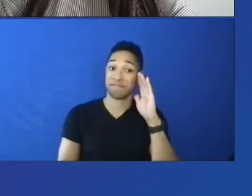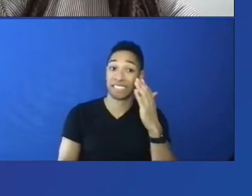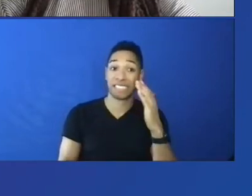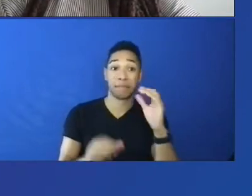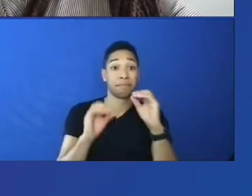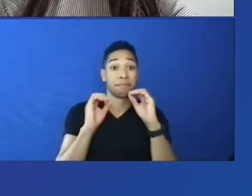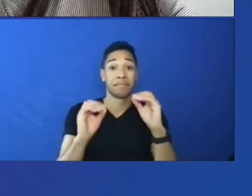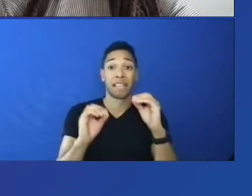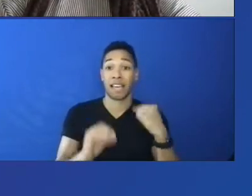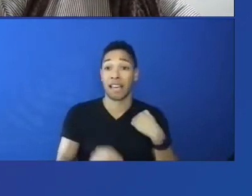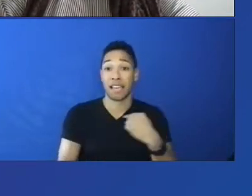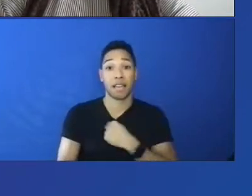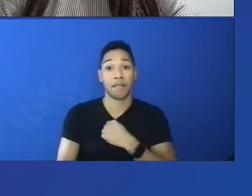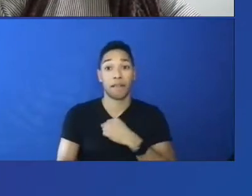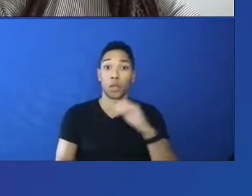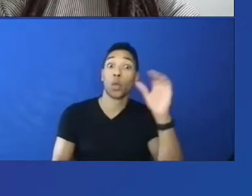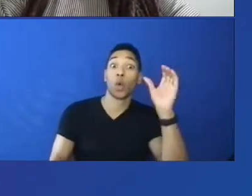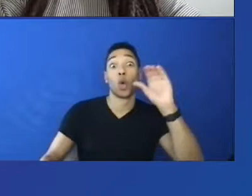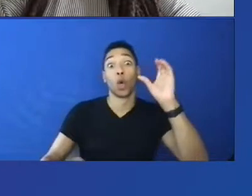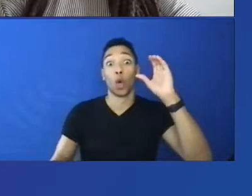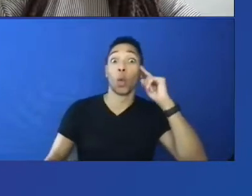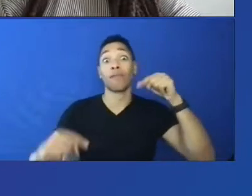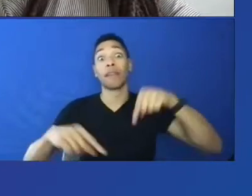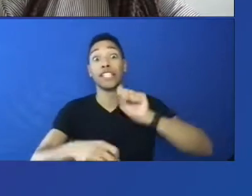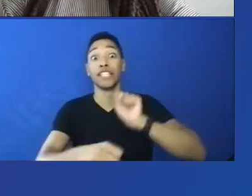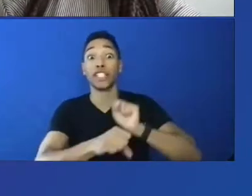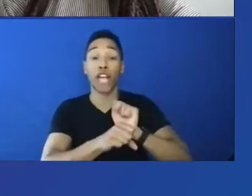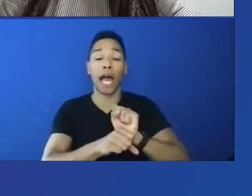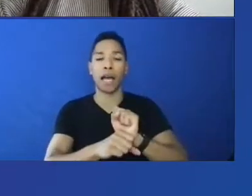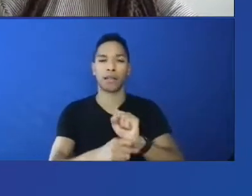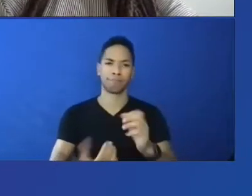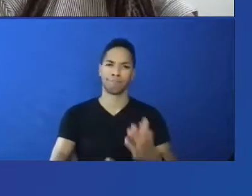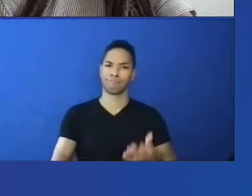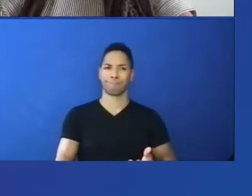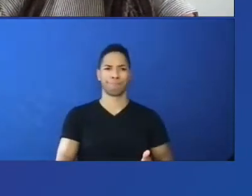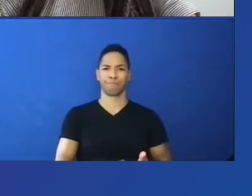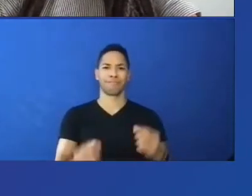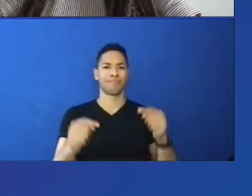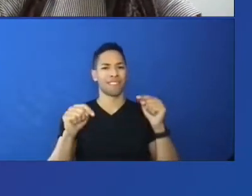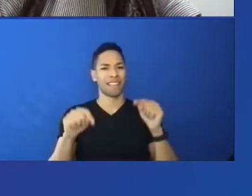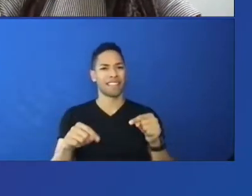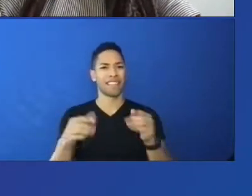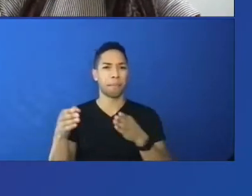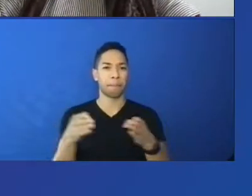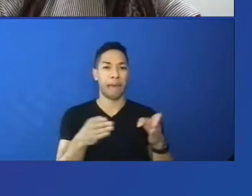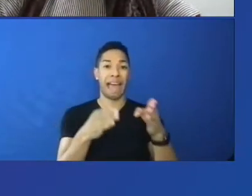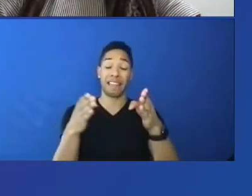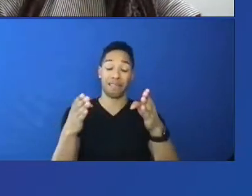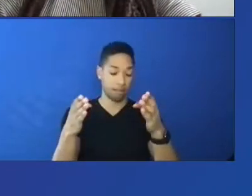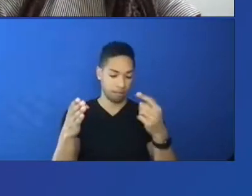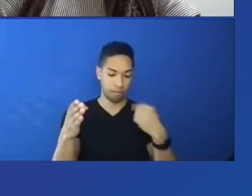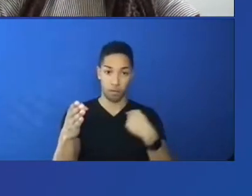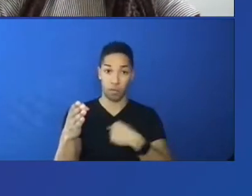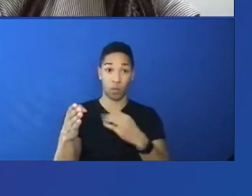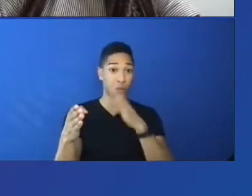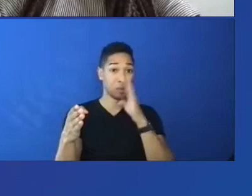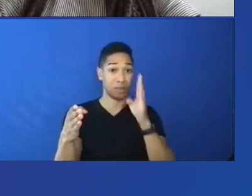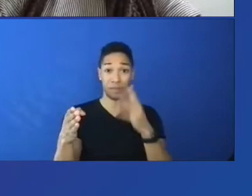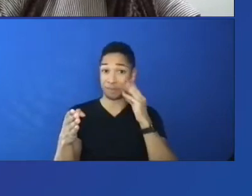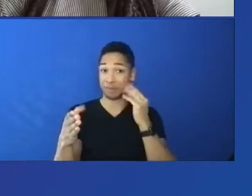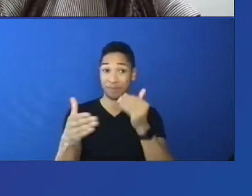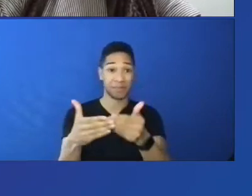of us were like looking for this position and the path to this position was something we never experienced before. And